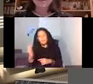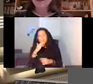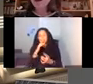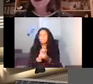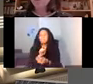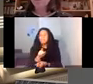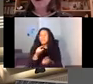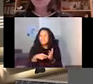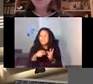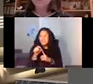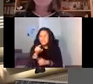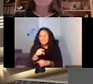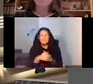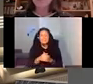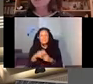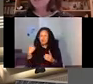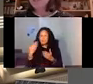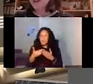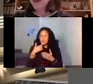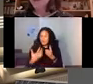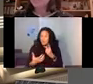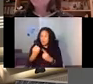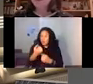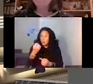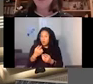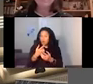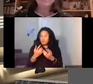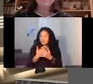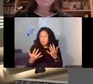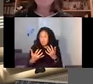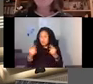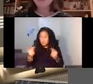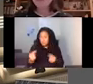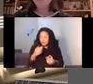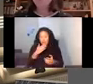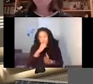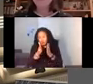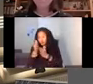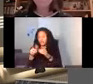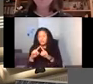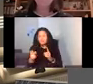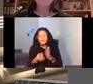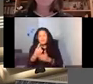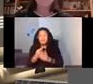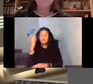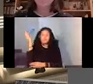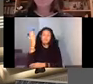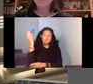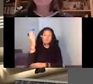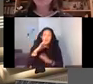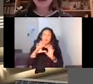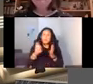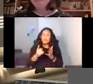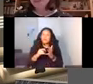then, I've won several other competitions and attended many events, from speaking at the World Summit for Artificial Intelligence